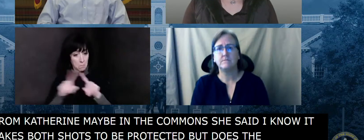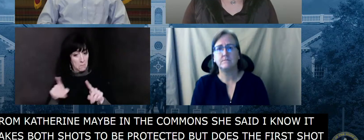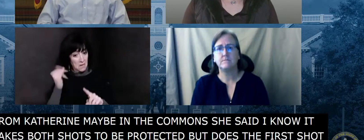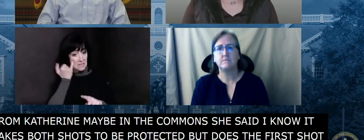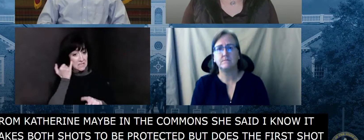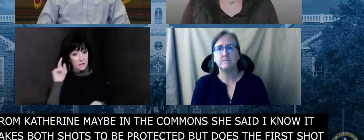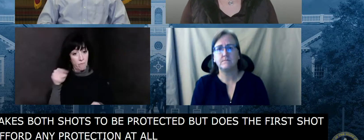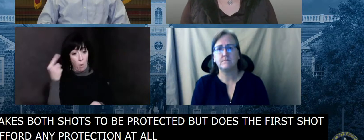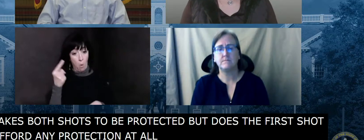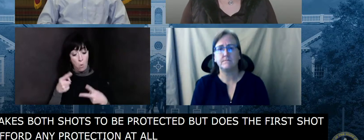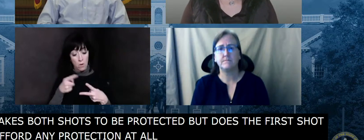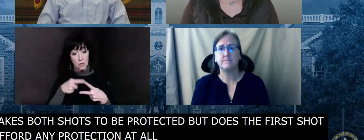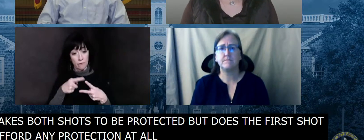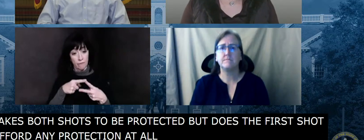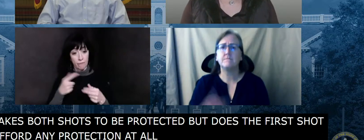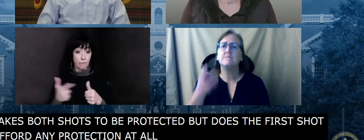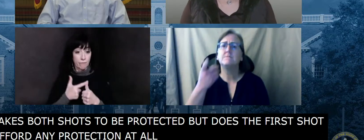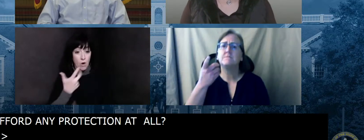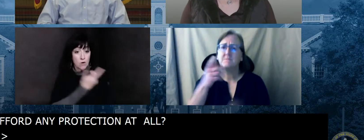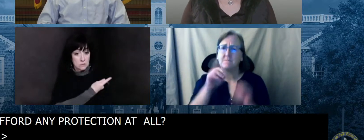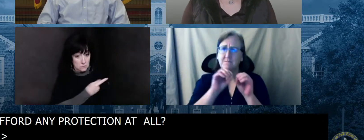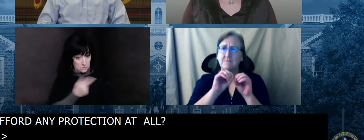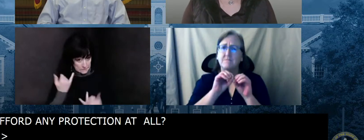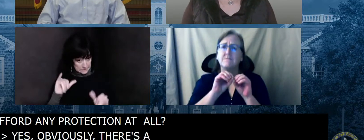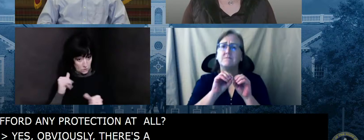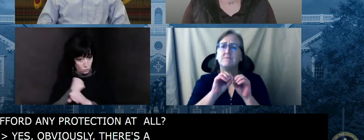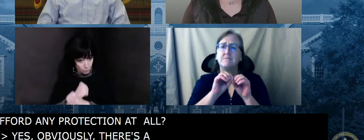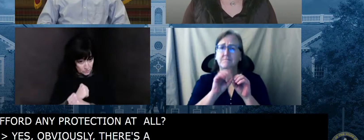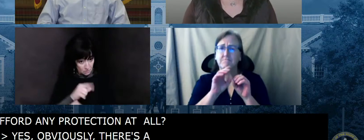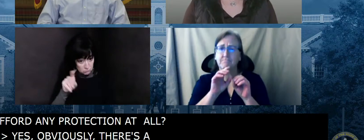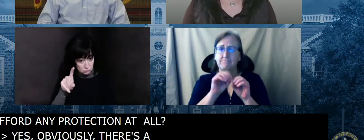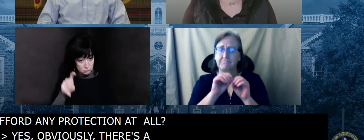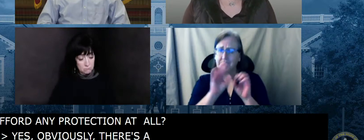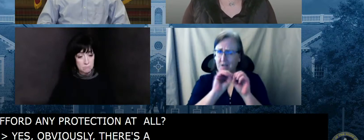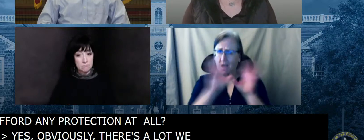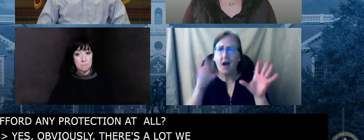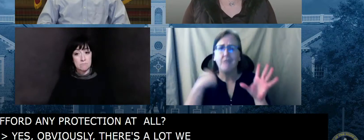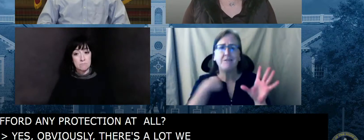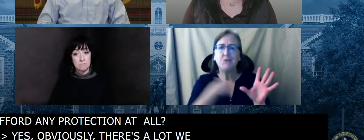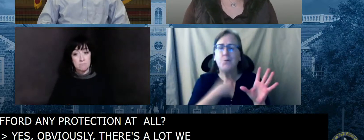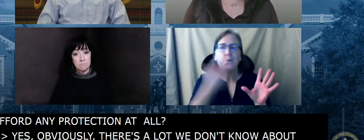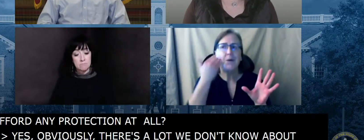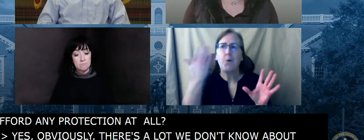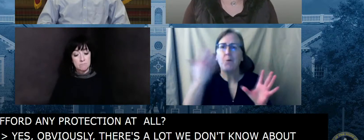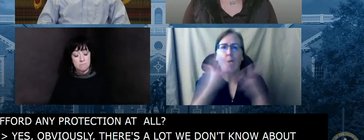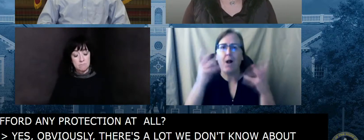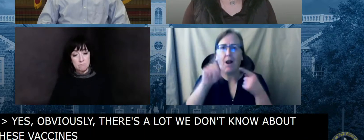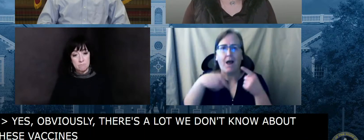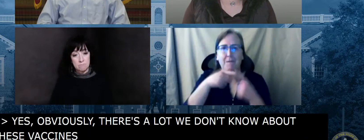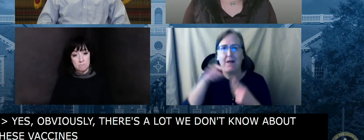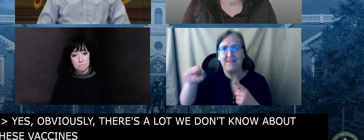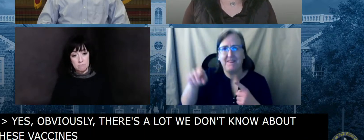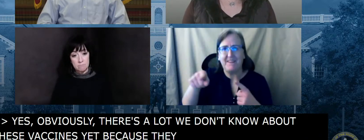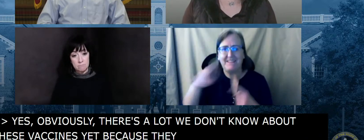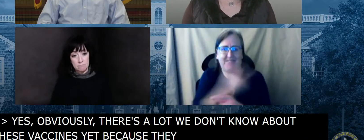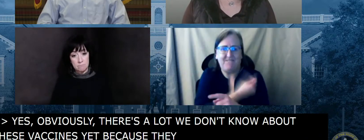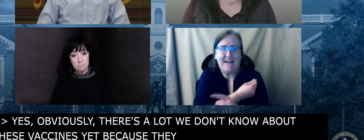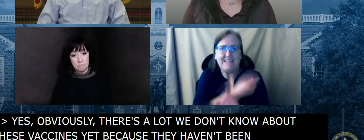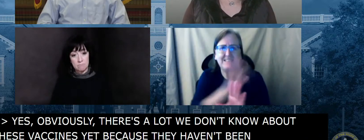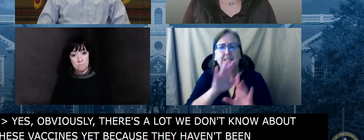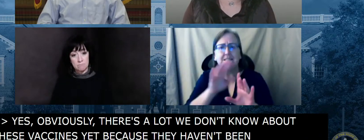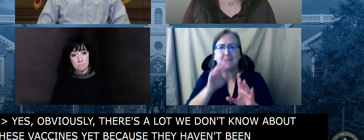so, obviously there's a lot we don't know about these vaccines yet because they haven't been around that long, but the first